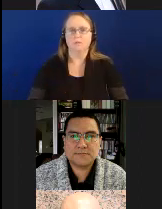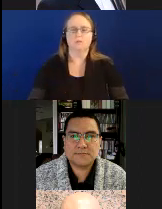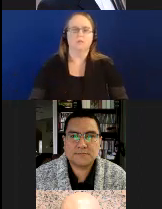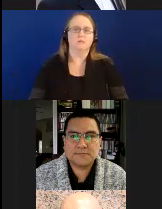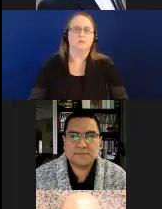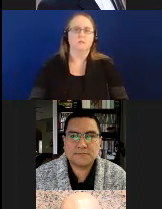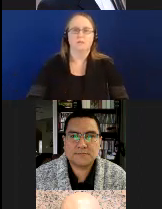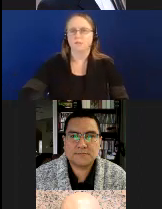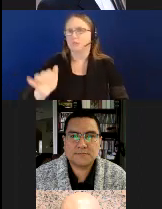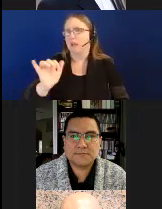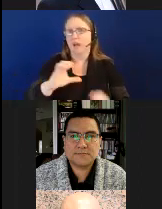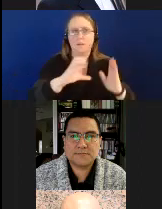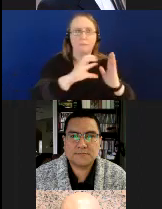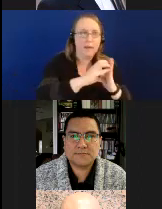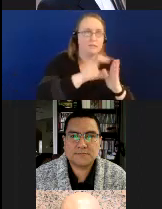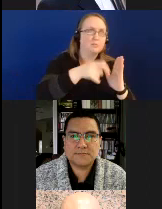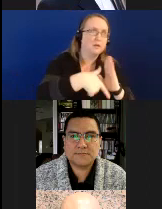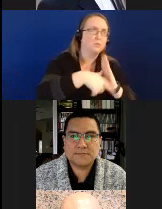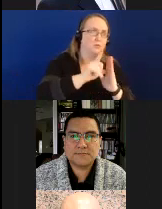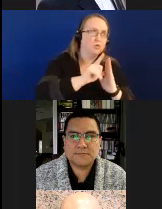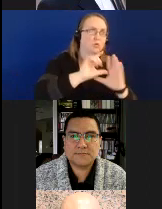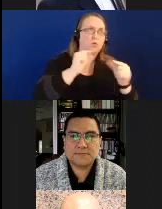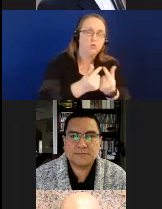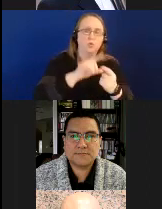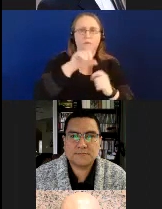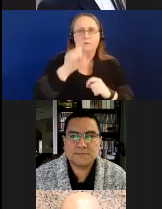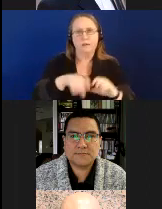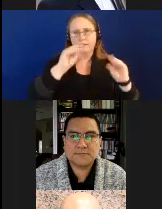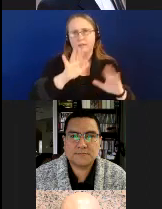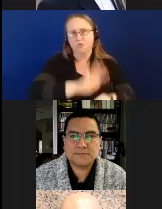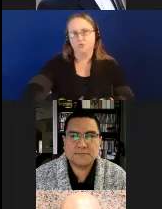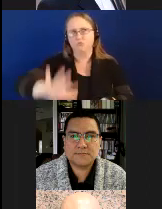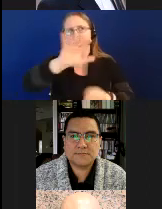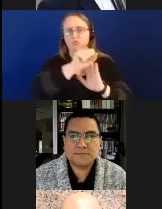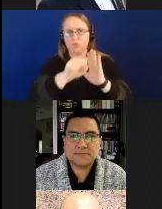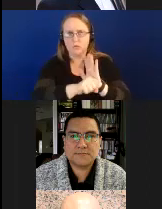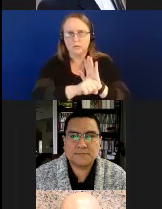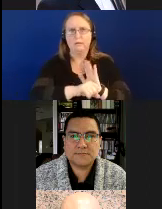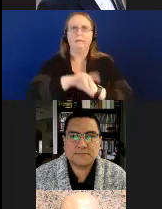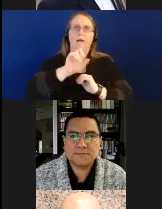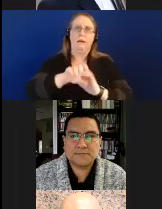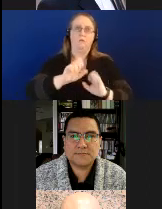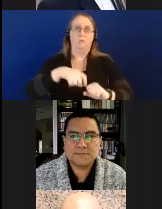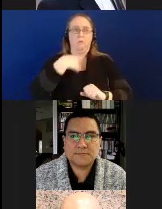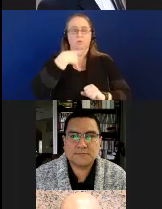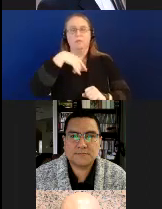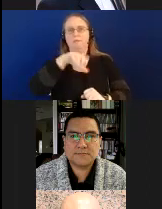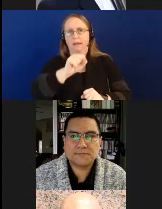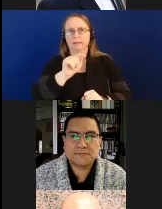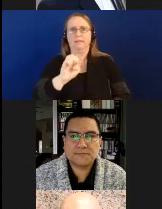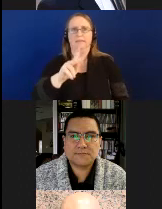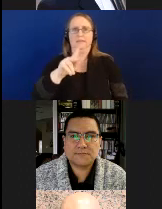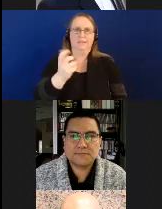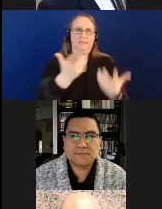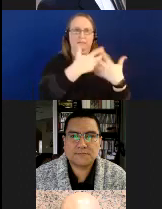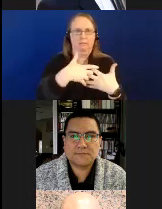just like the passages, need to get reviewed by a group of Texas teachers from across the state. They have to be able to say, yes, this is TEKS aligned, it's grade